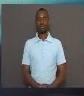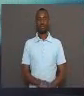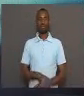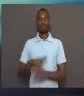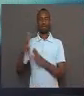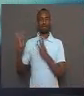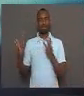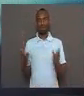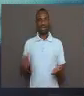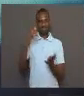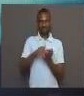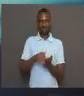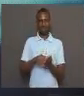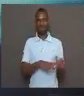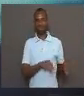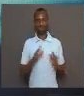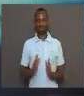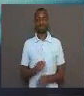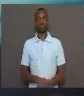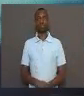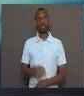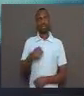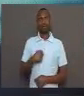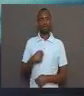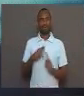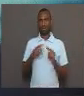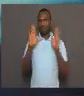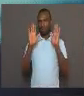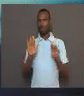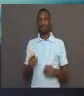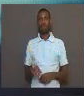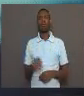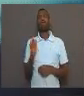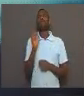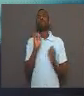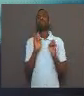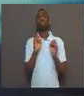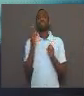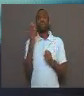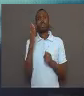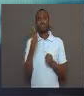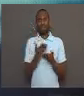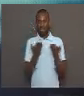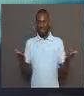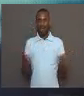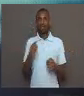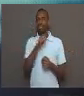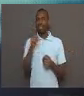Welcome back, students. I wonder what materials you were able to name.